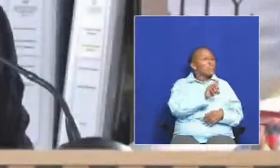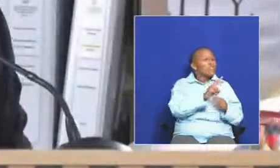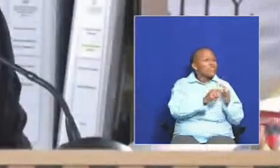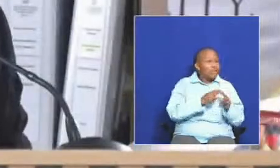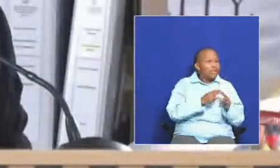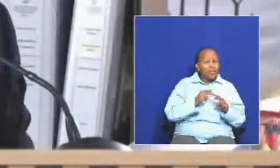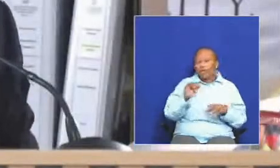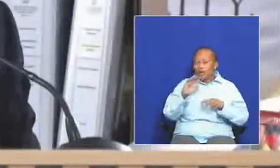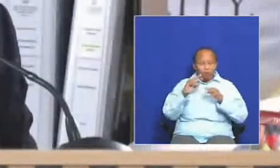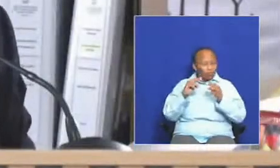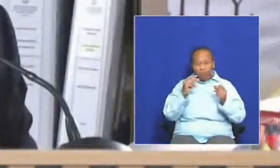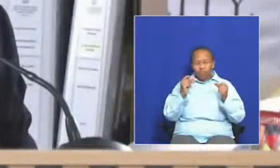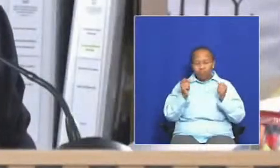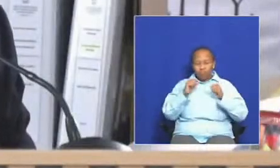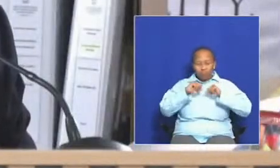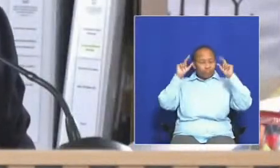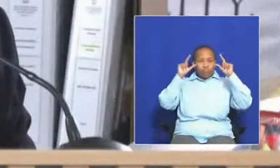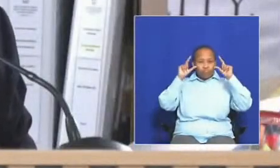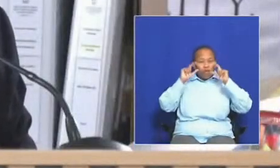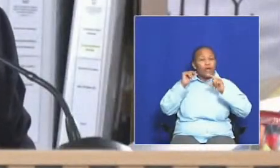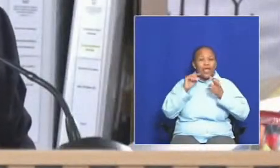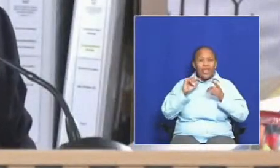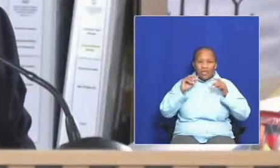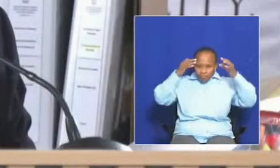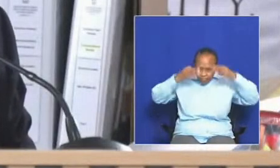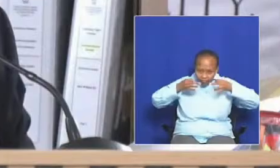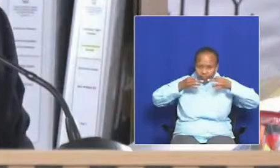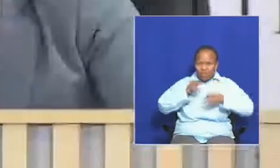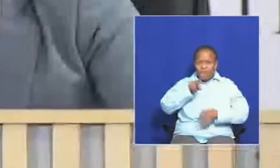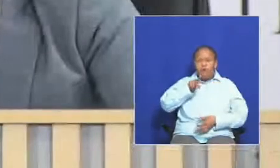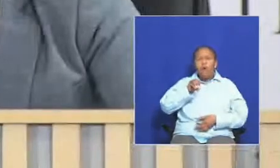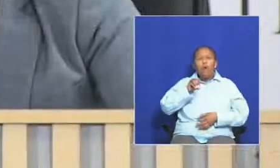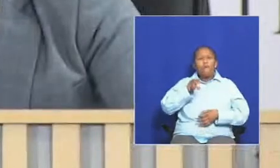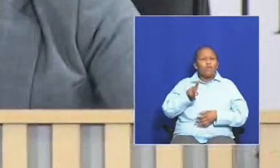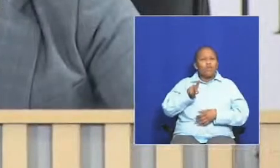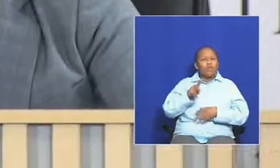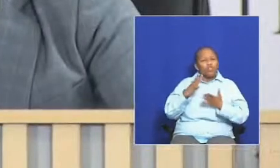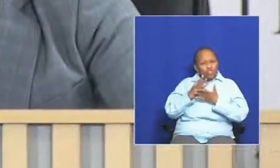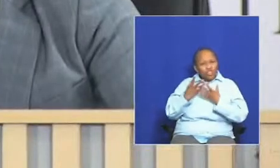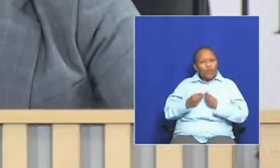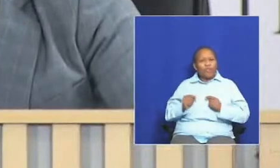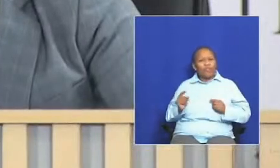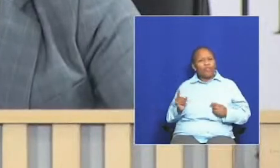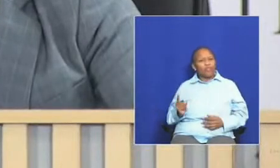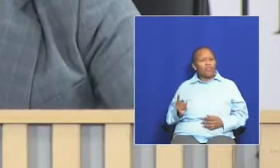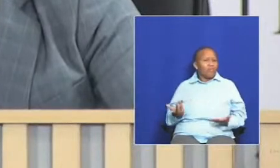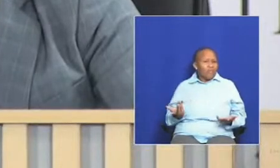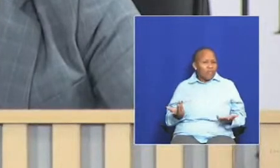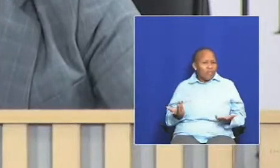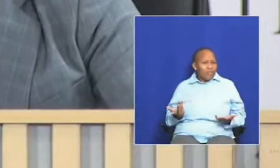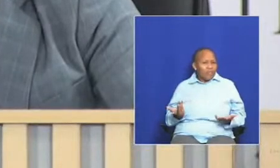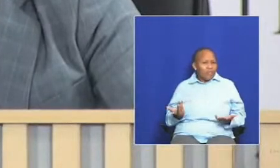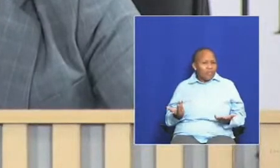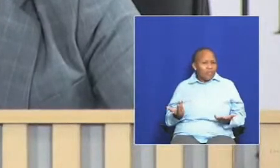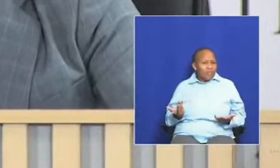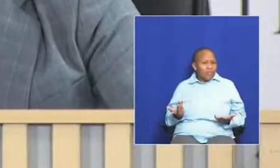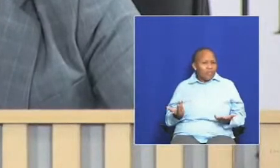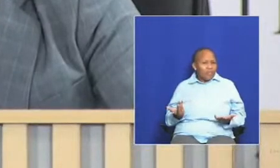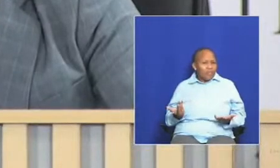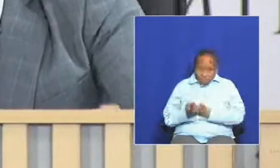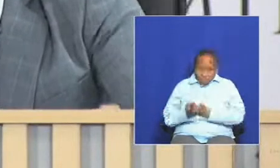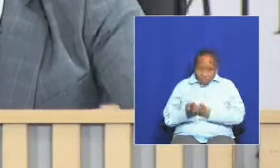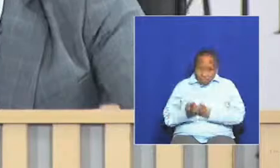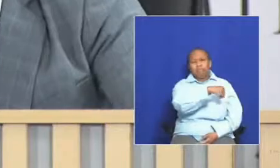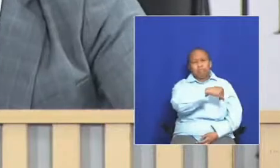and decide you are going to share this piece of information, give the proof of payment. It cannot be like that. For me to do